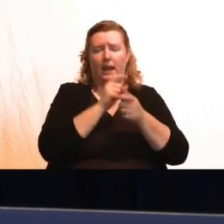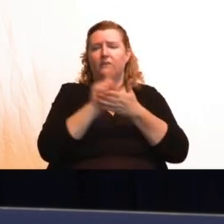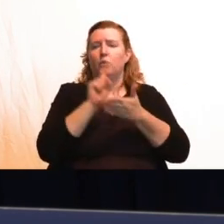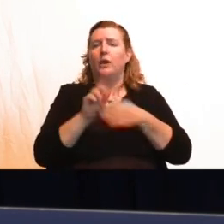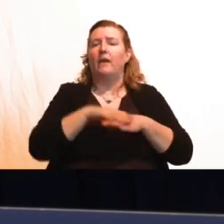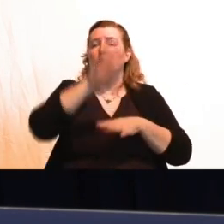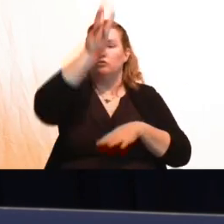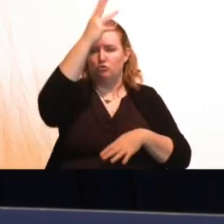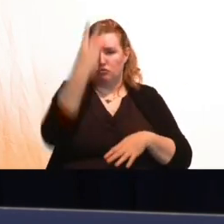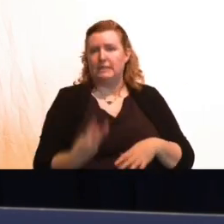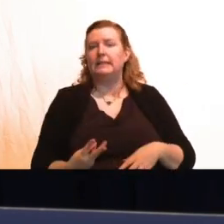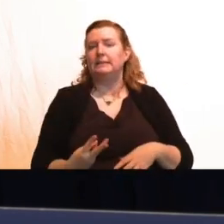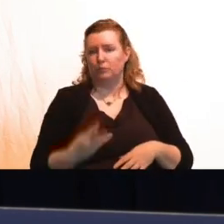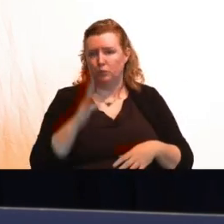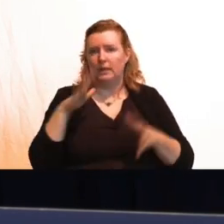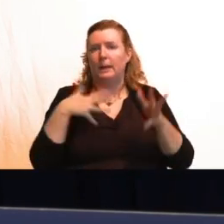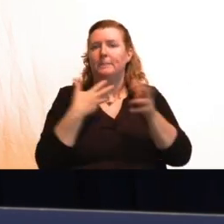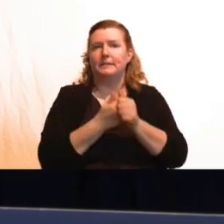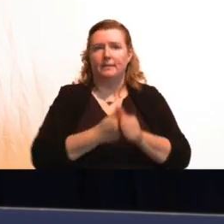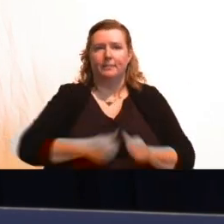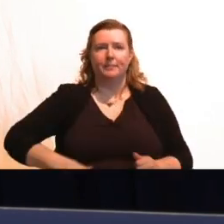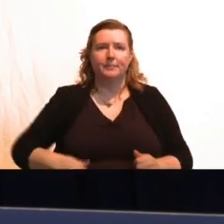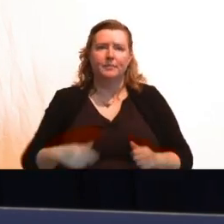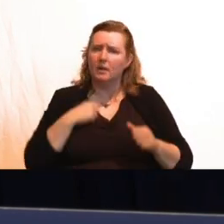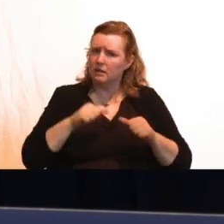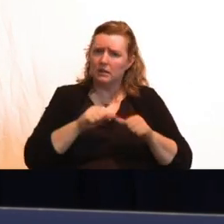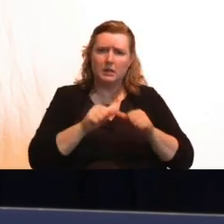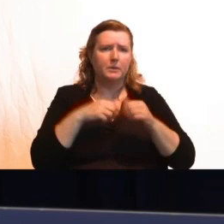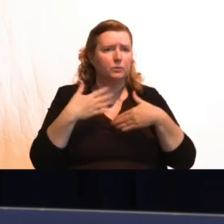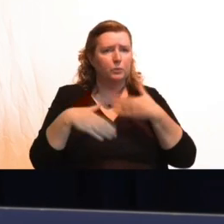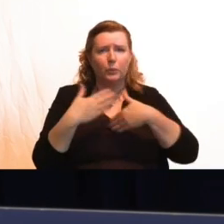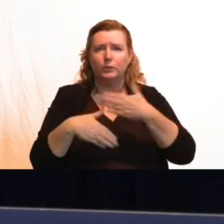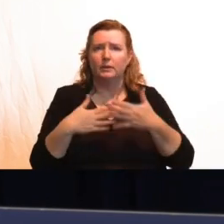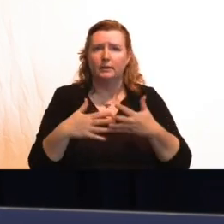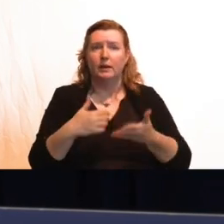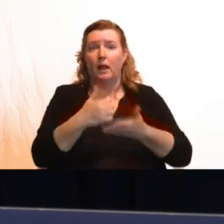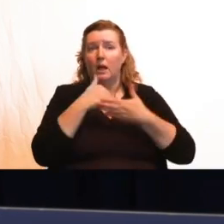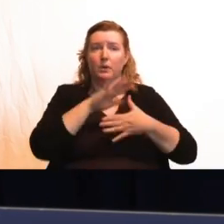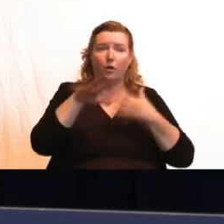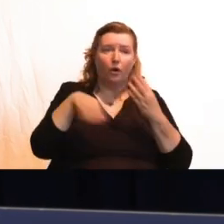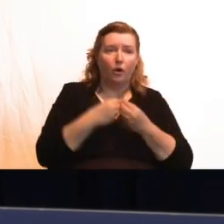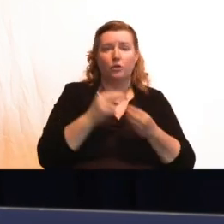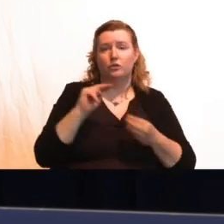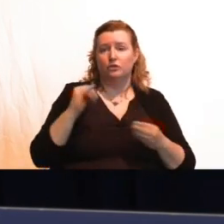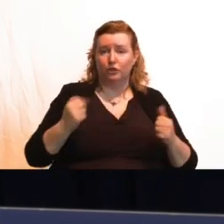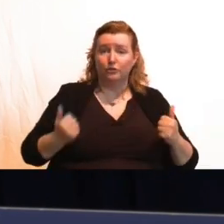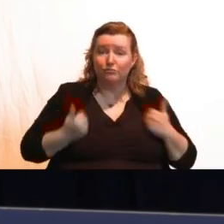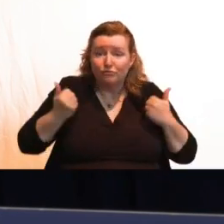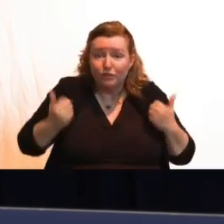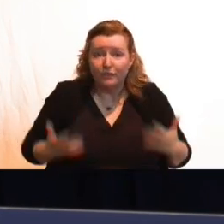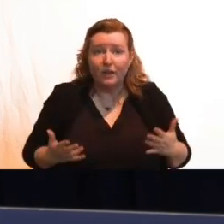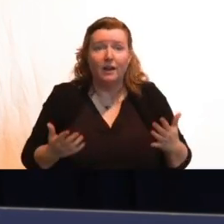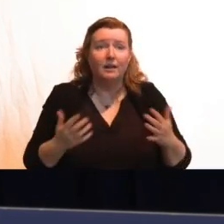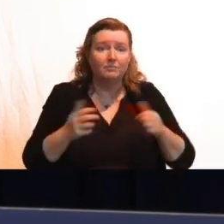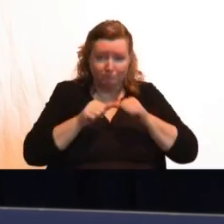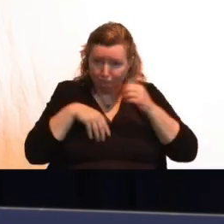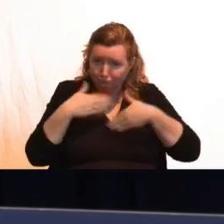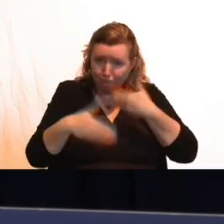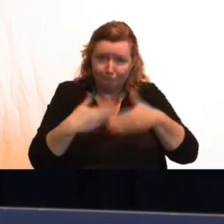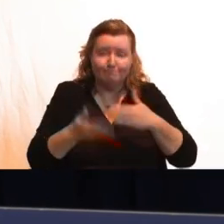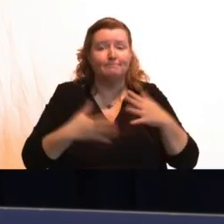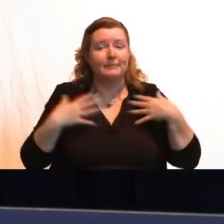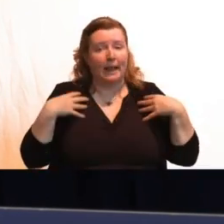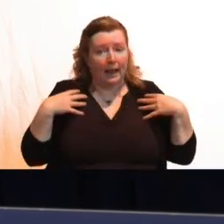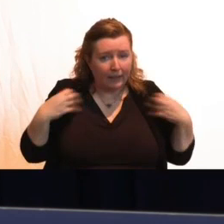New Jersey residents live long, healthy lives, and that will include controlling COVID illness, limiting